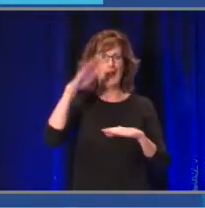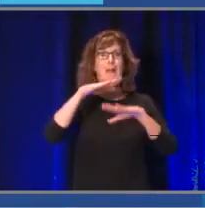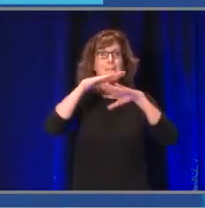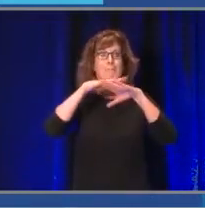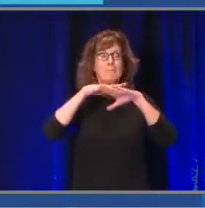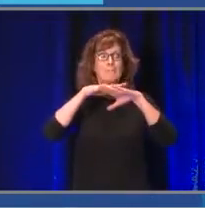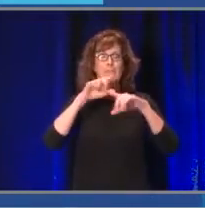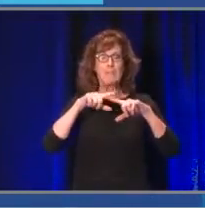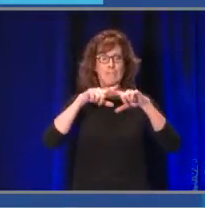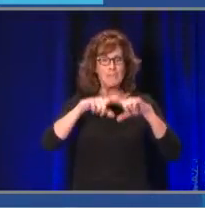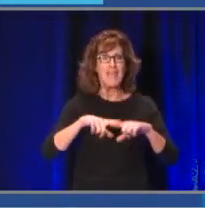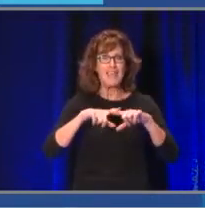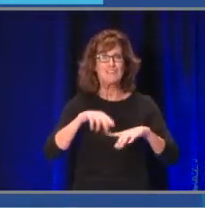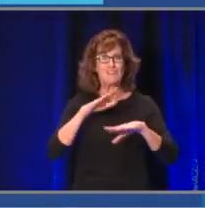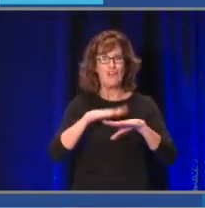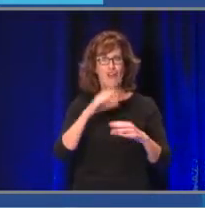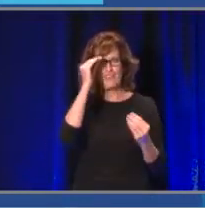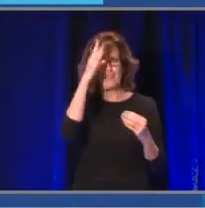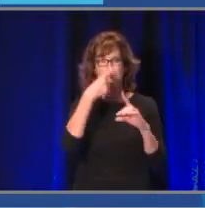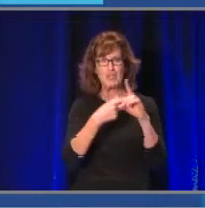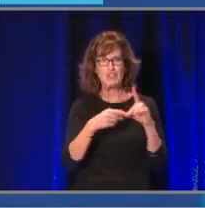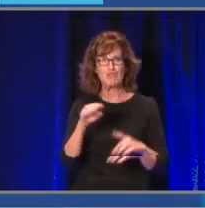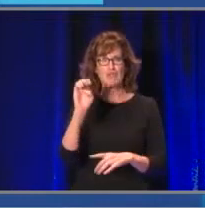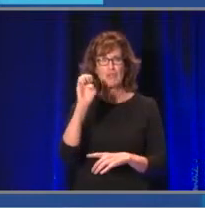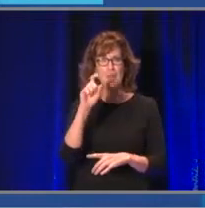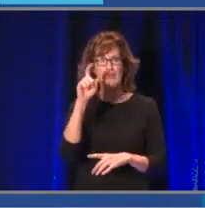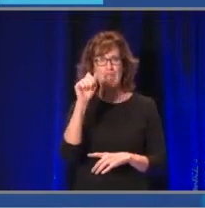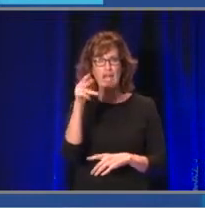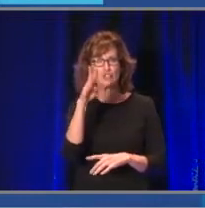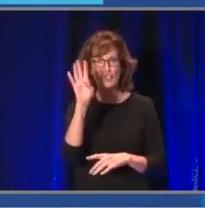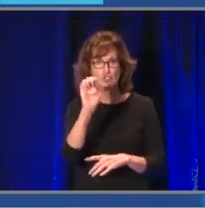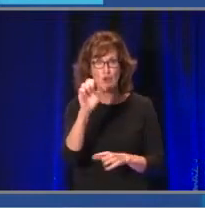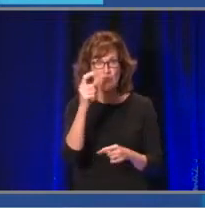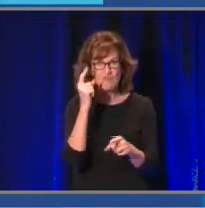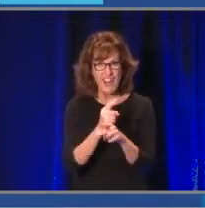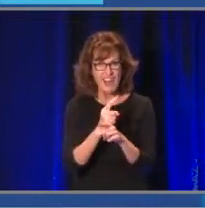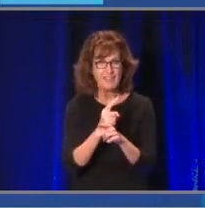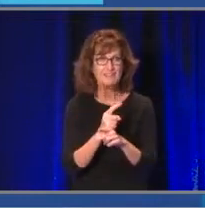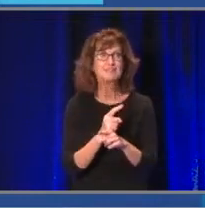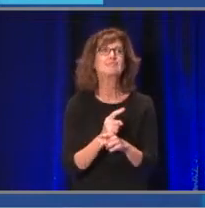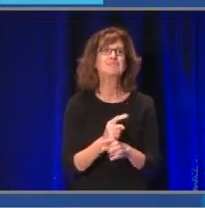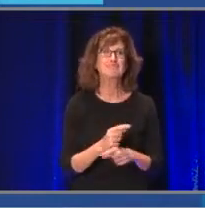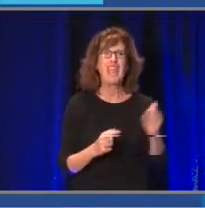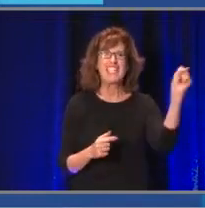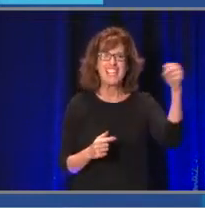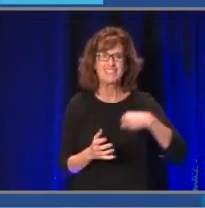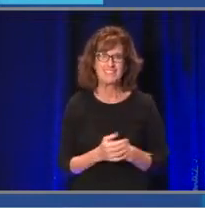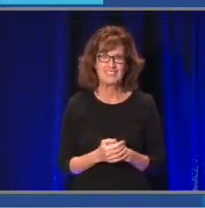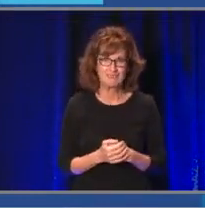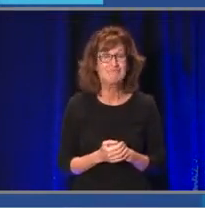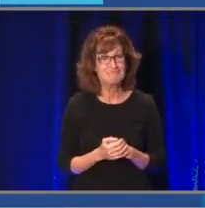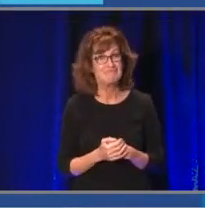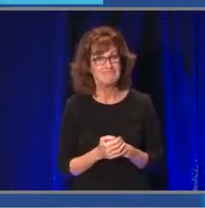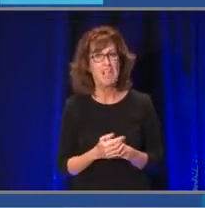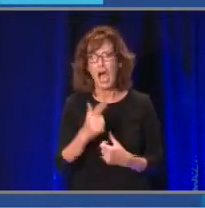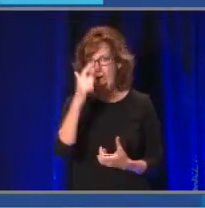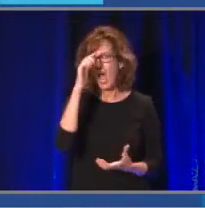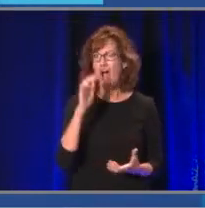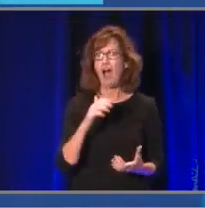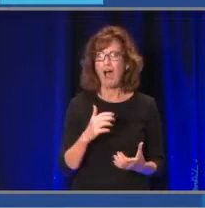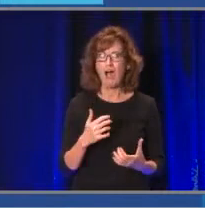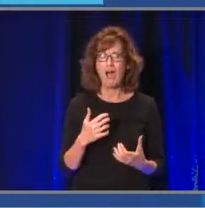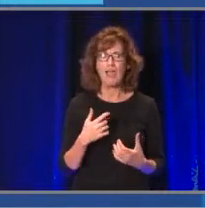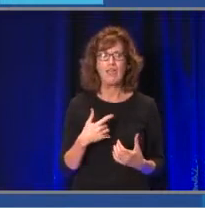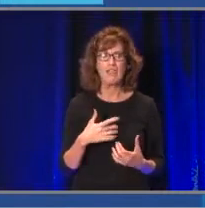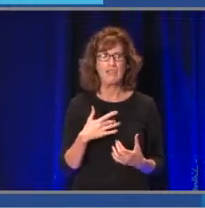I don't want to put too much hope into this, but I'm confident that the information that comes from the cancer cell is specific